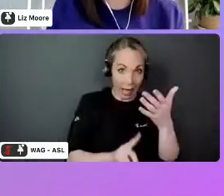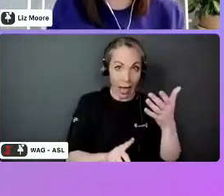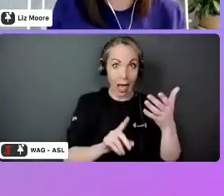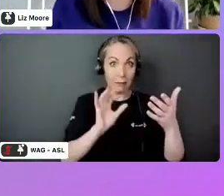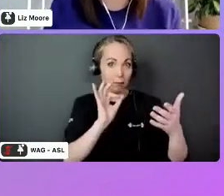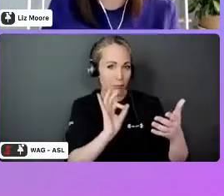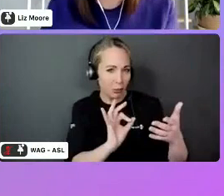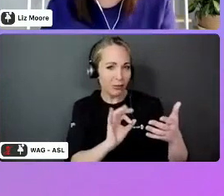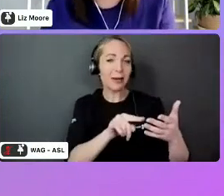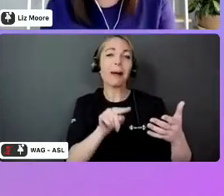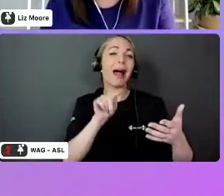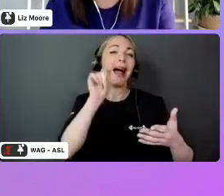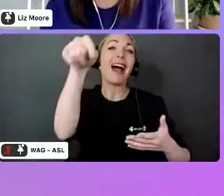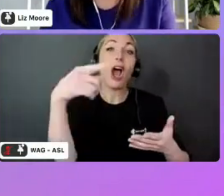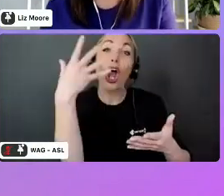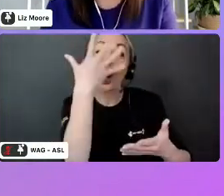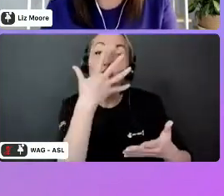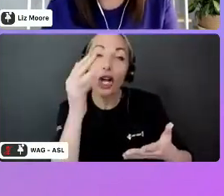first place.